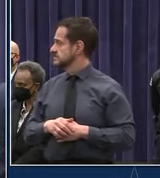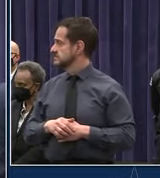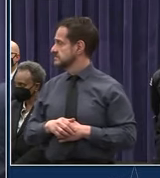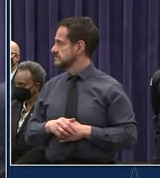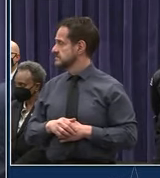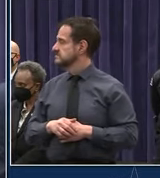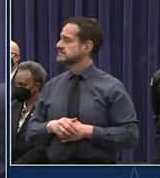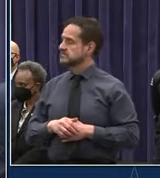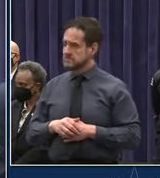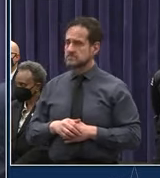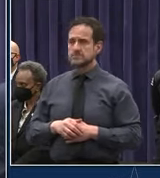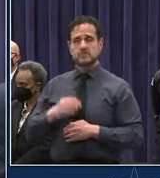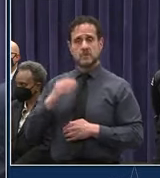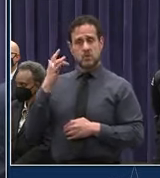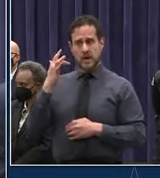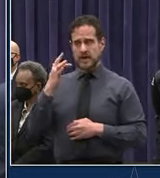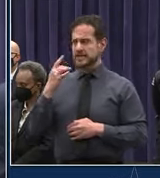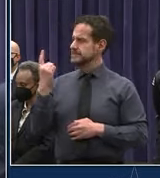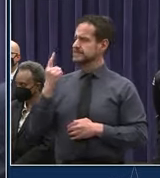something clicked.